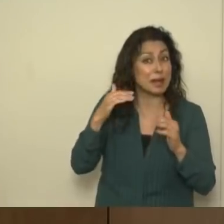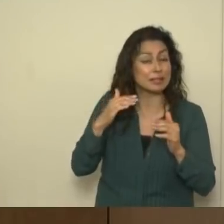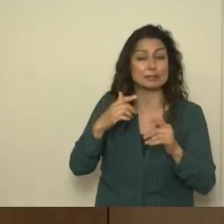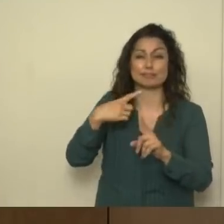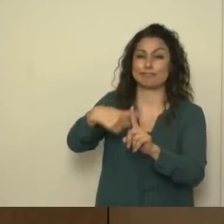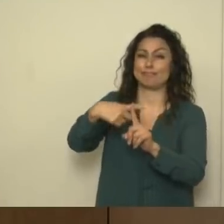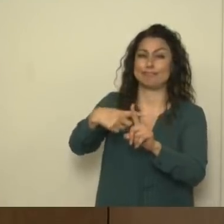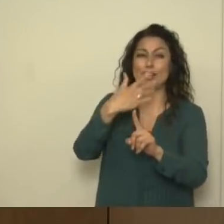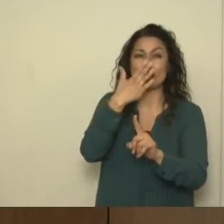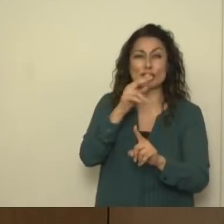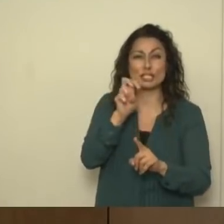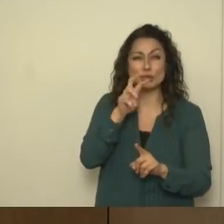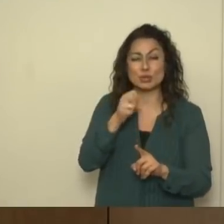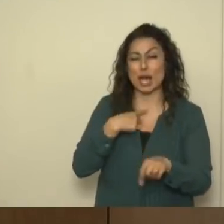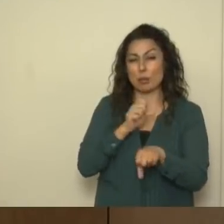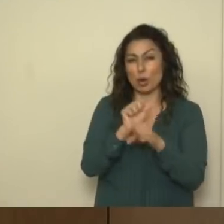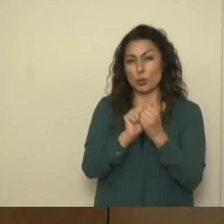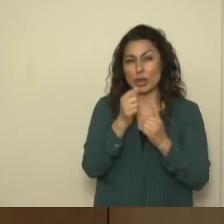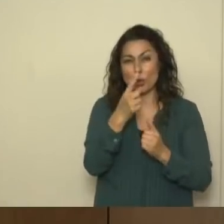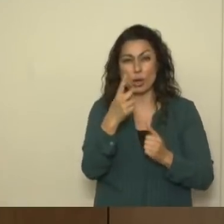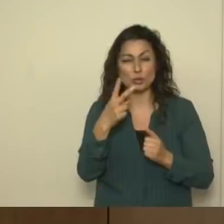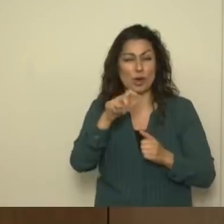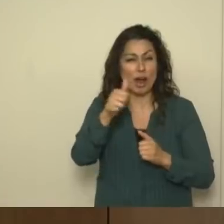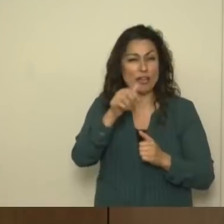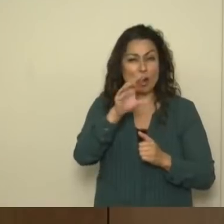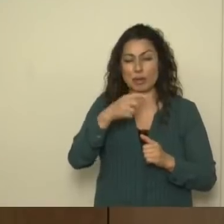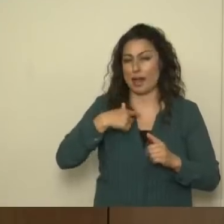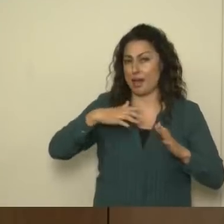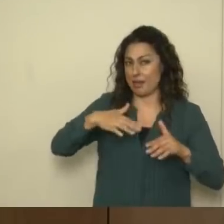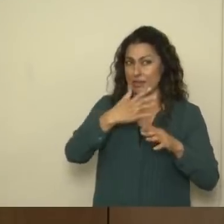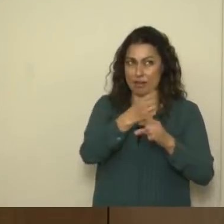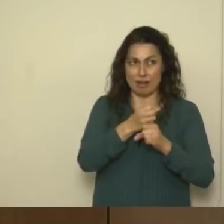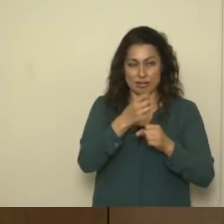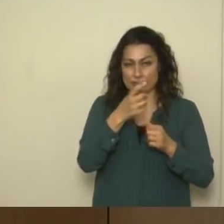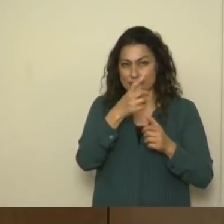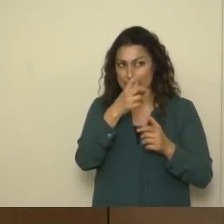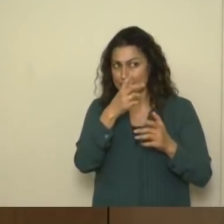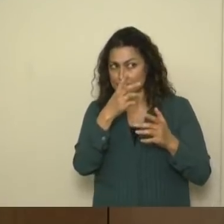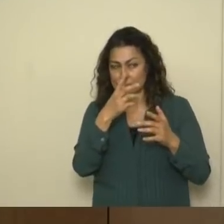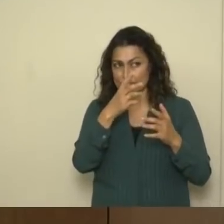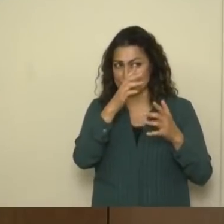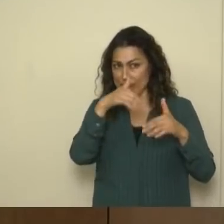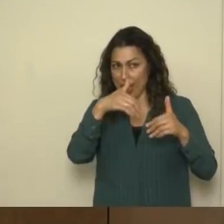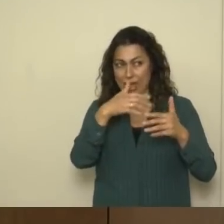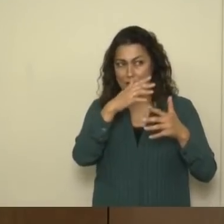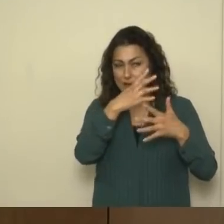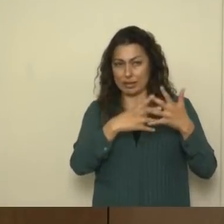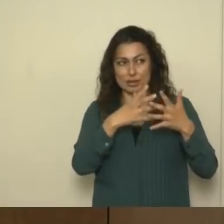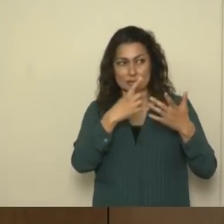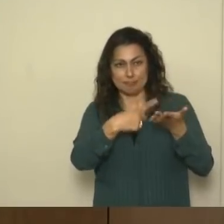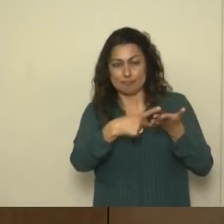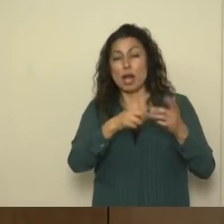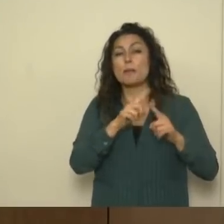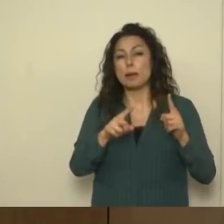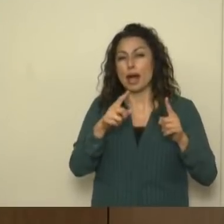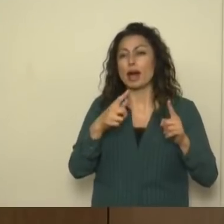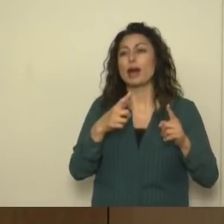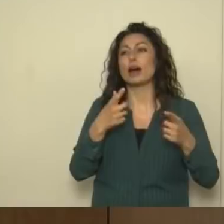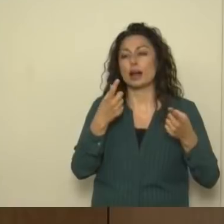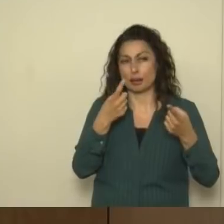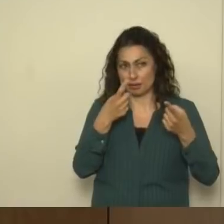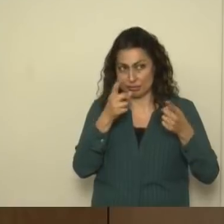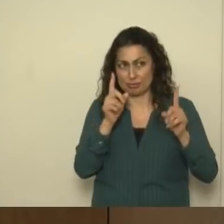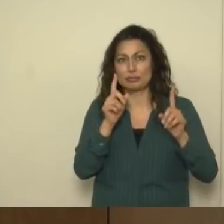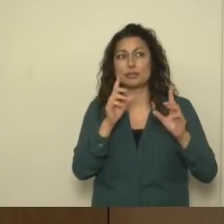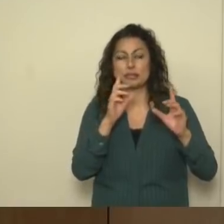good news. I'm working with a couple other companies. I haven't quite got them lined up yet, but I will. I've been very successful, and I